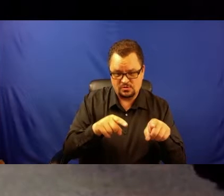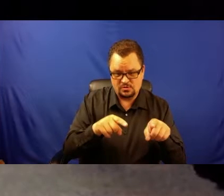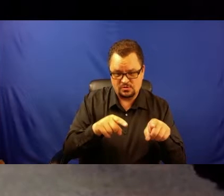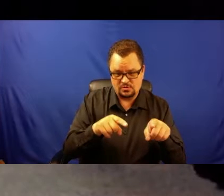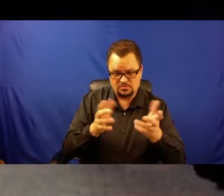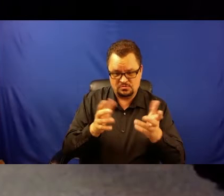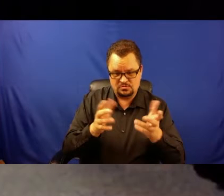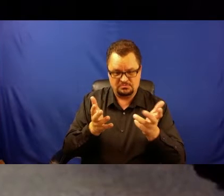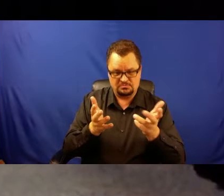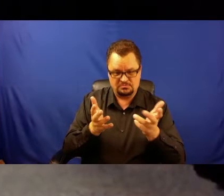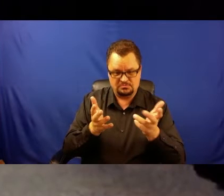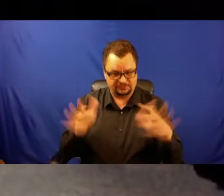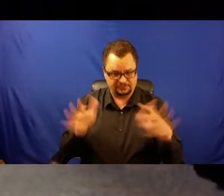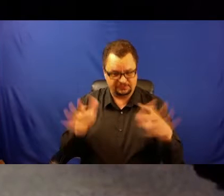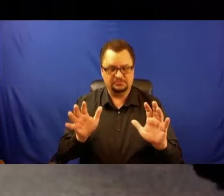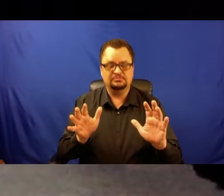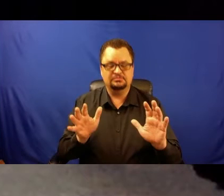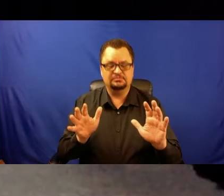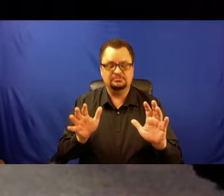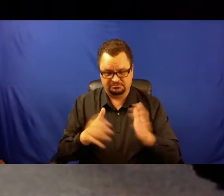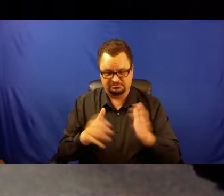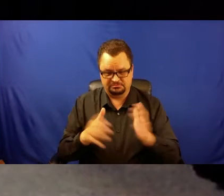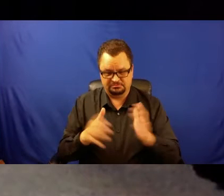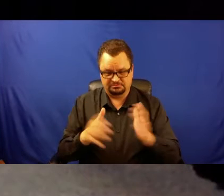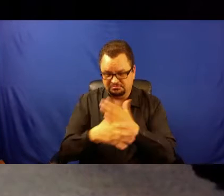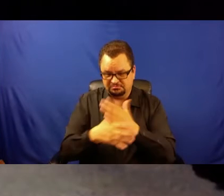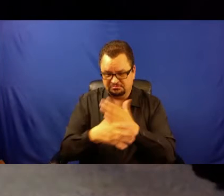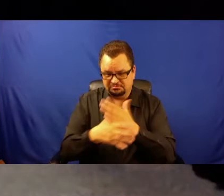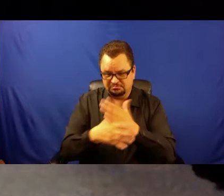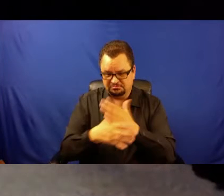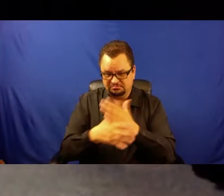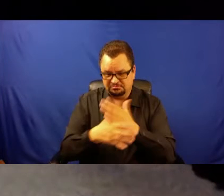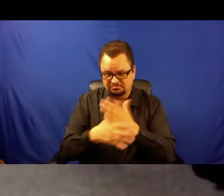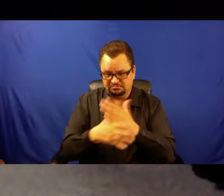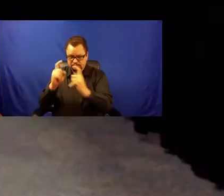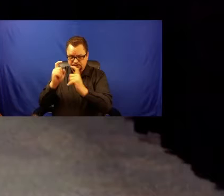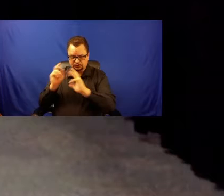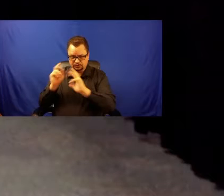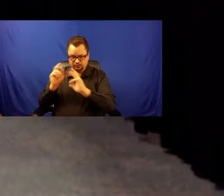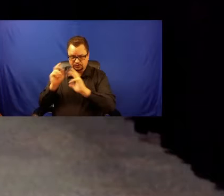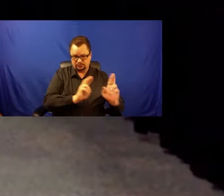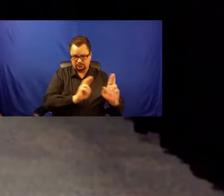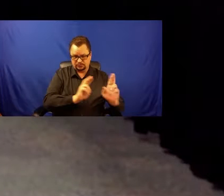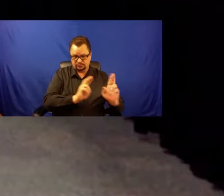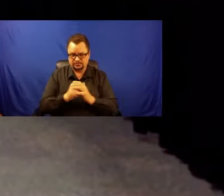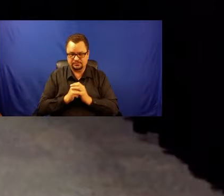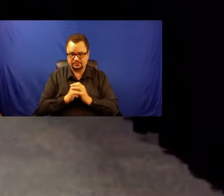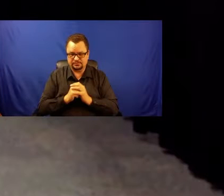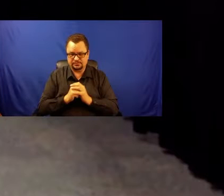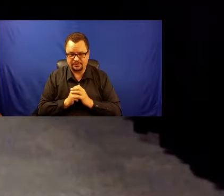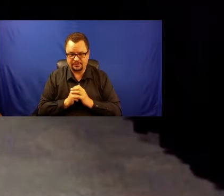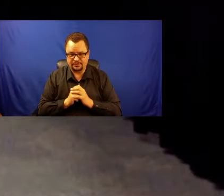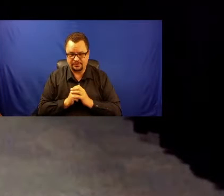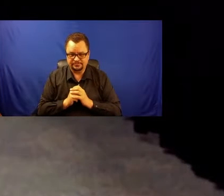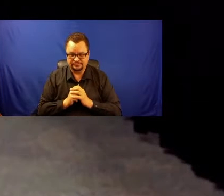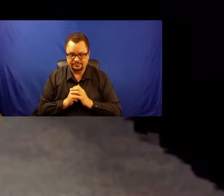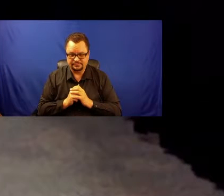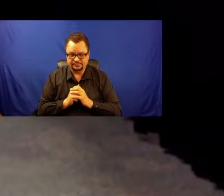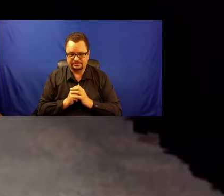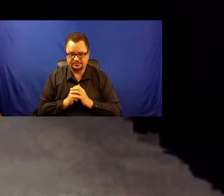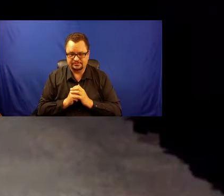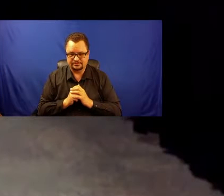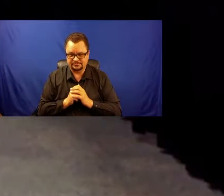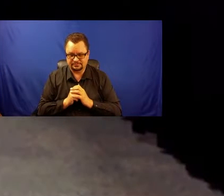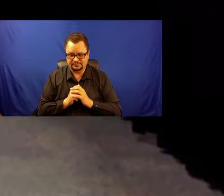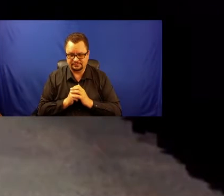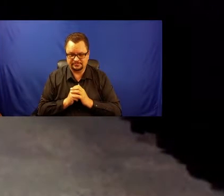your public health champion star. All right, good. These are the ones we have here. And board members, let's